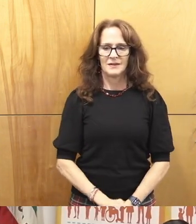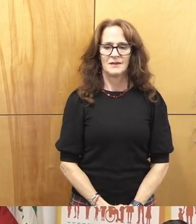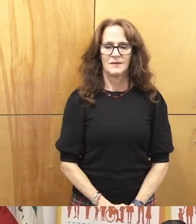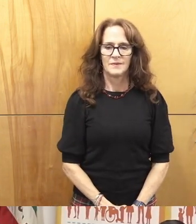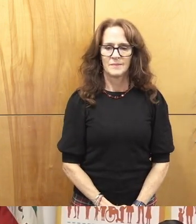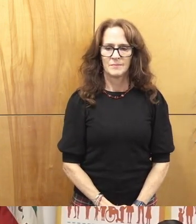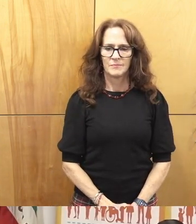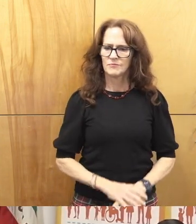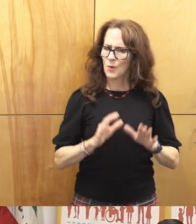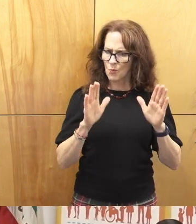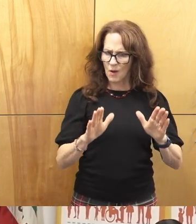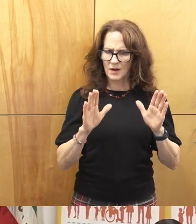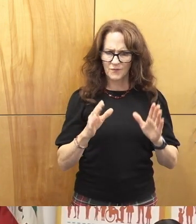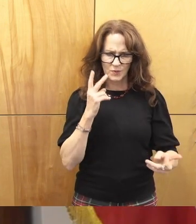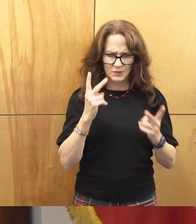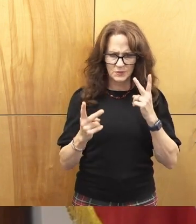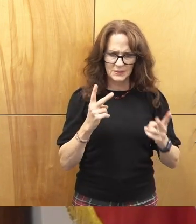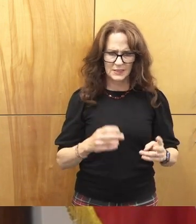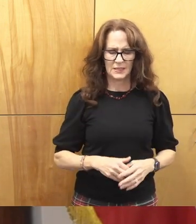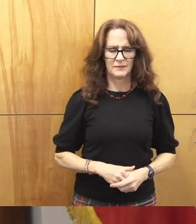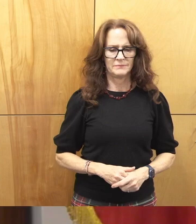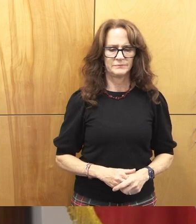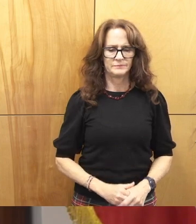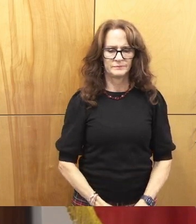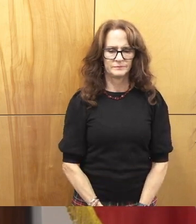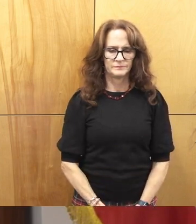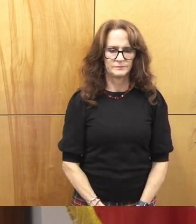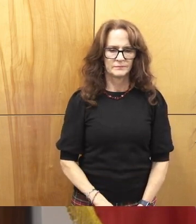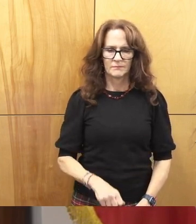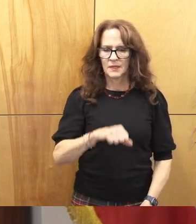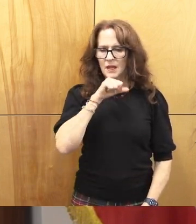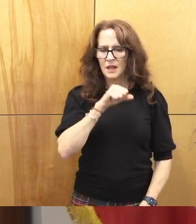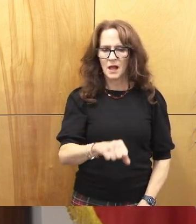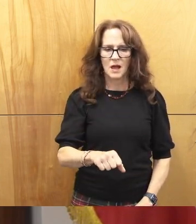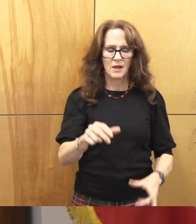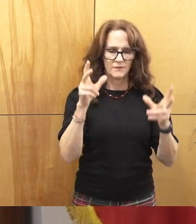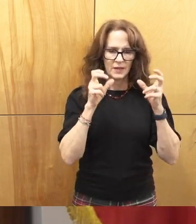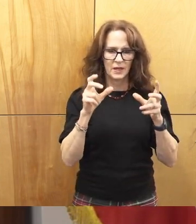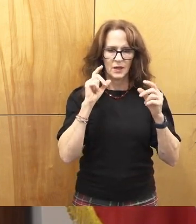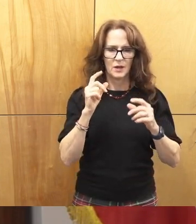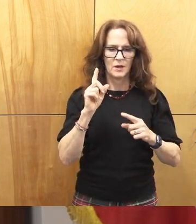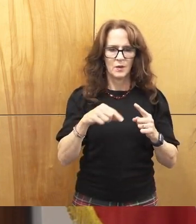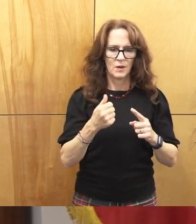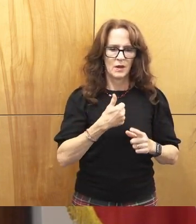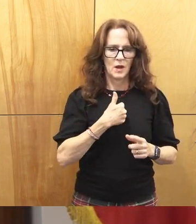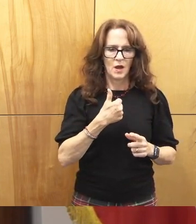Oh, that's so wonderful to see. I love hearing when our own